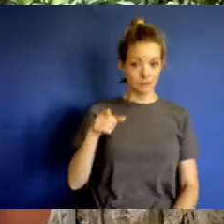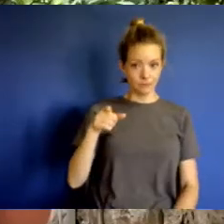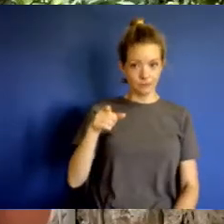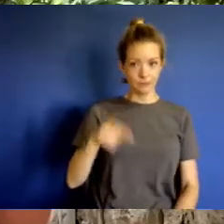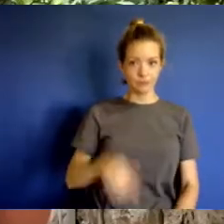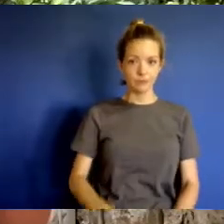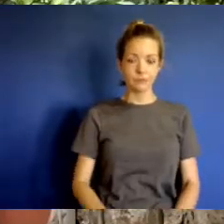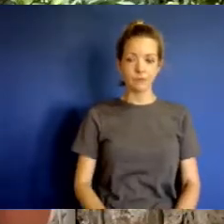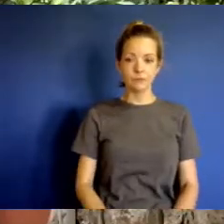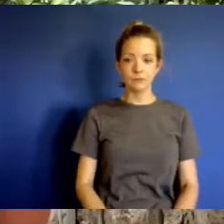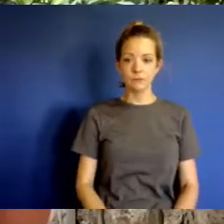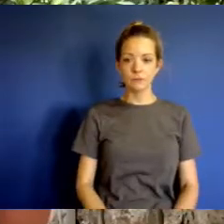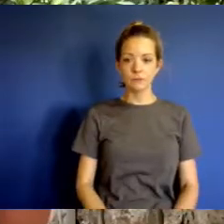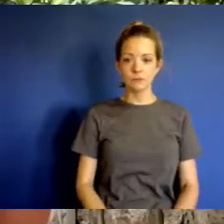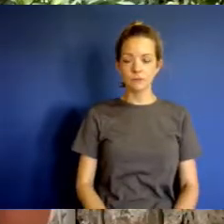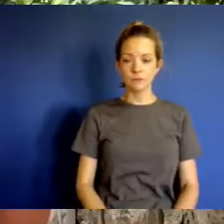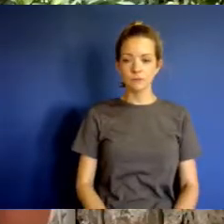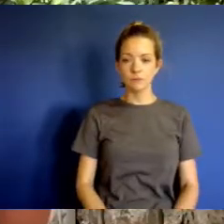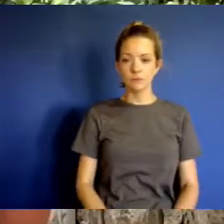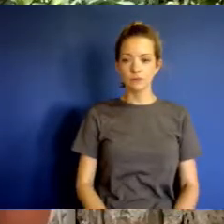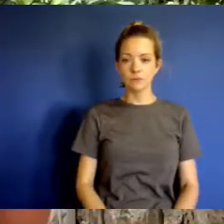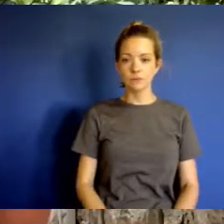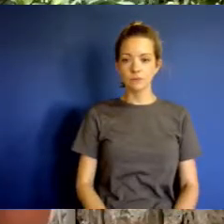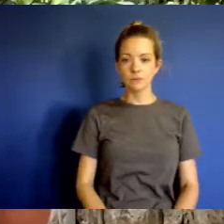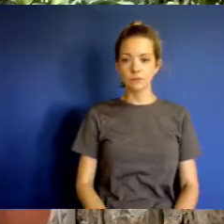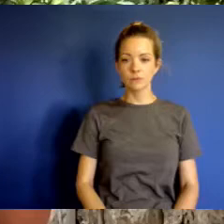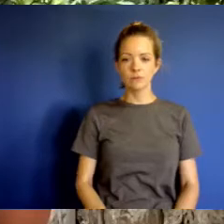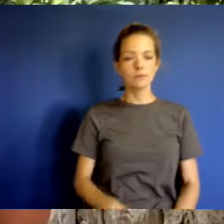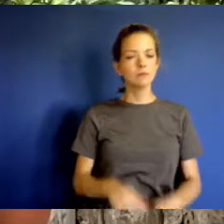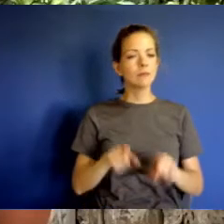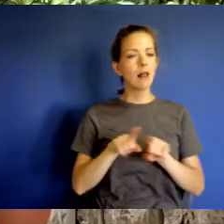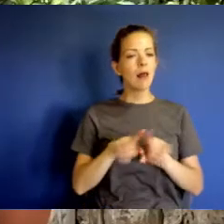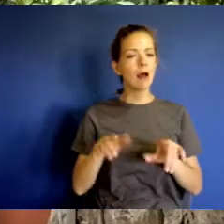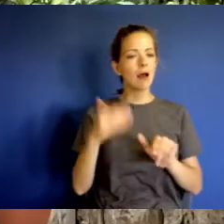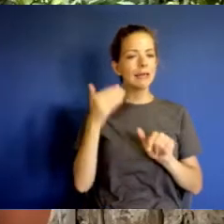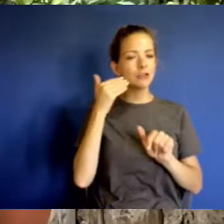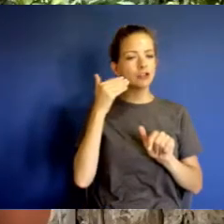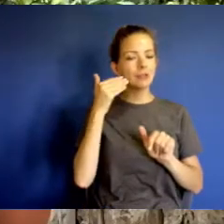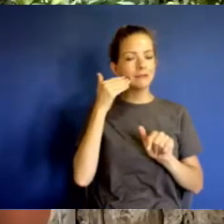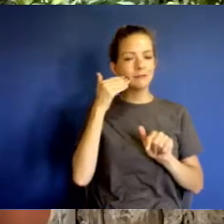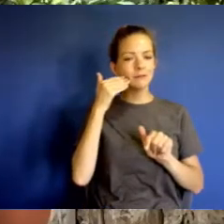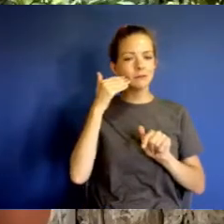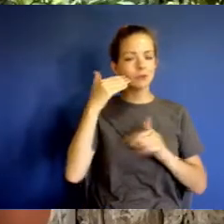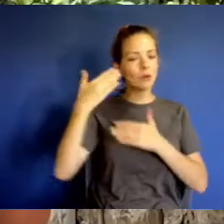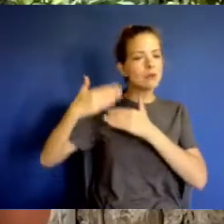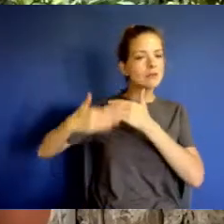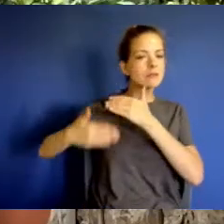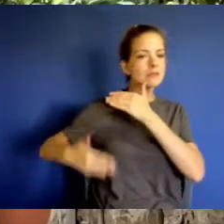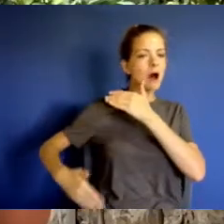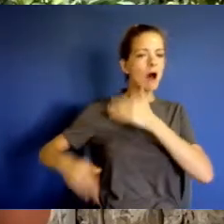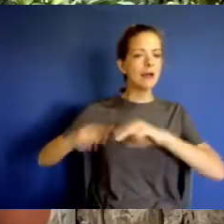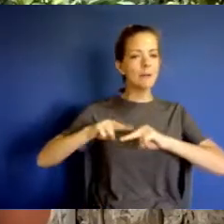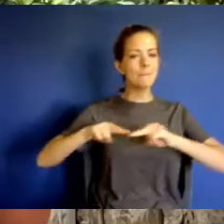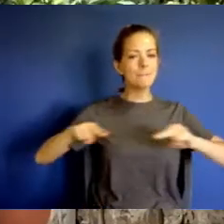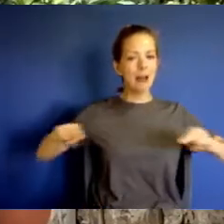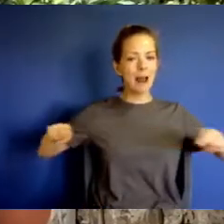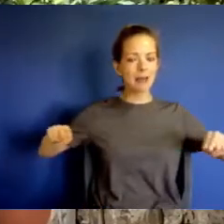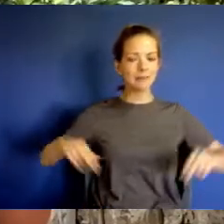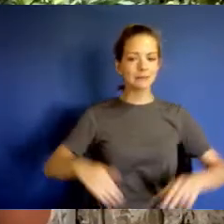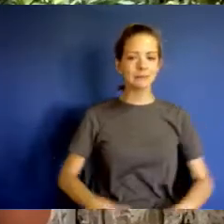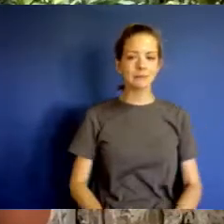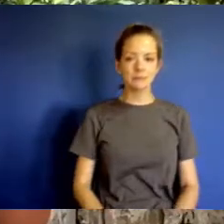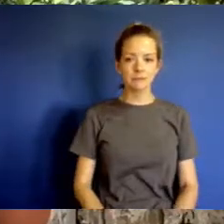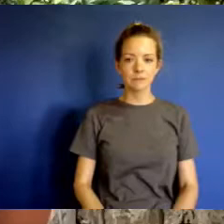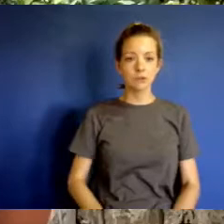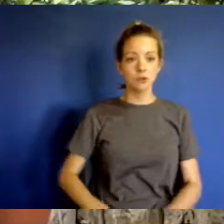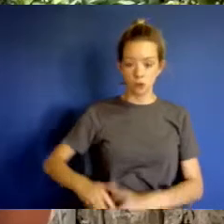little bit to a kind of gentle side plank. So the shoulder is above the